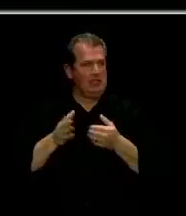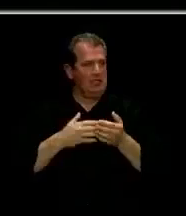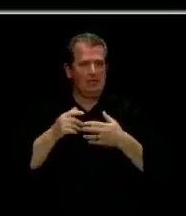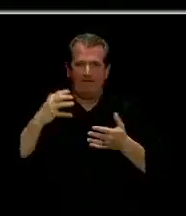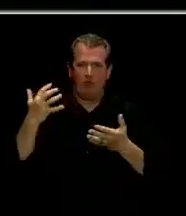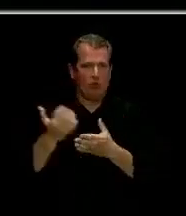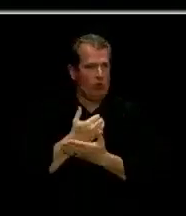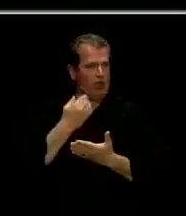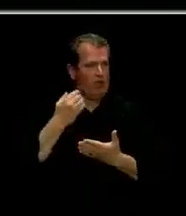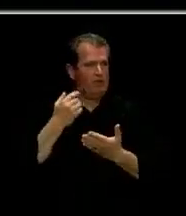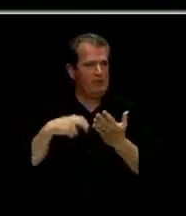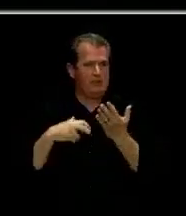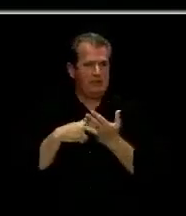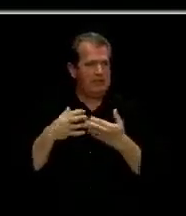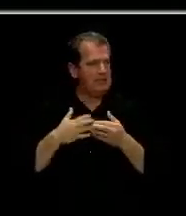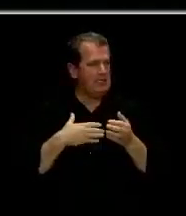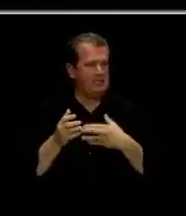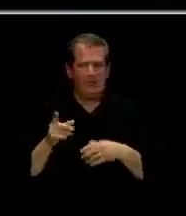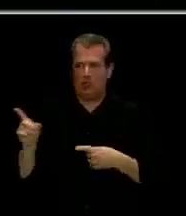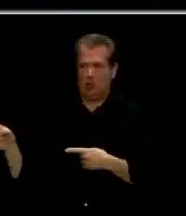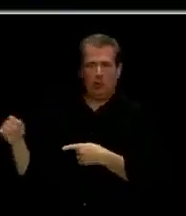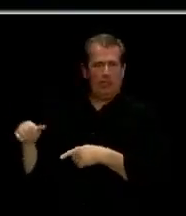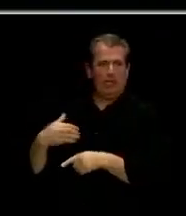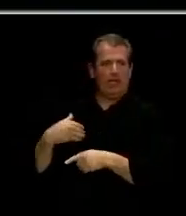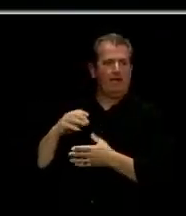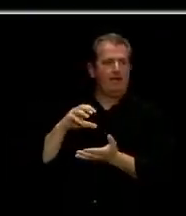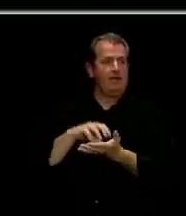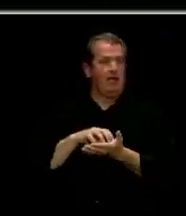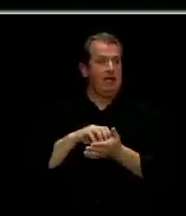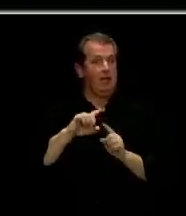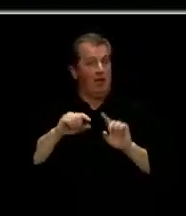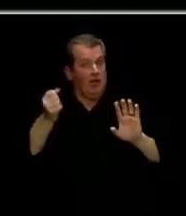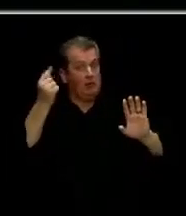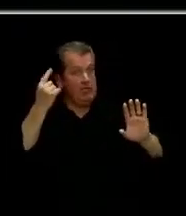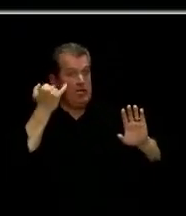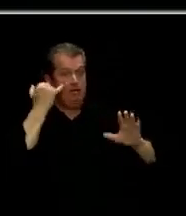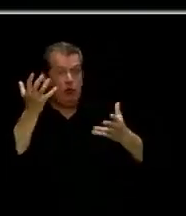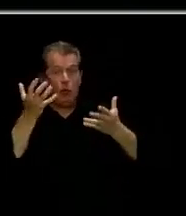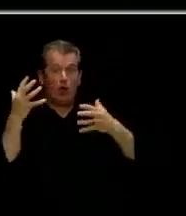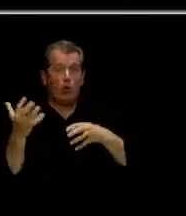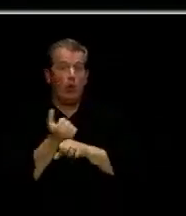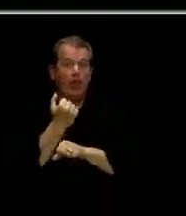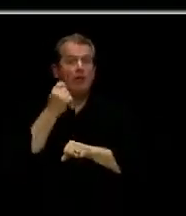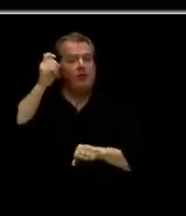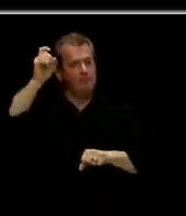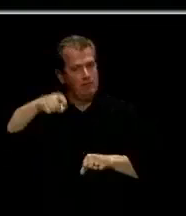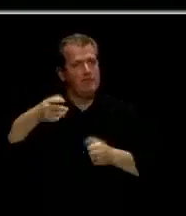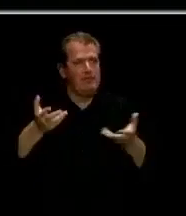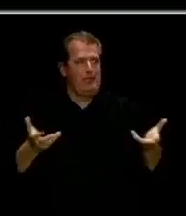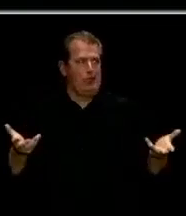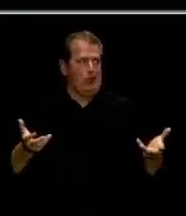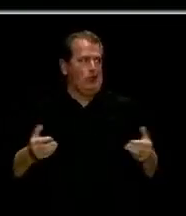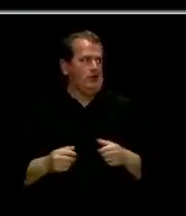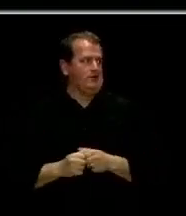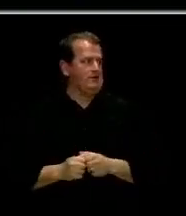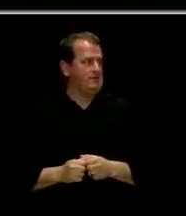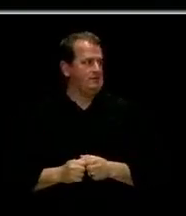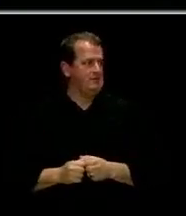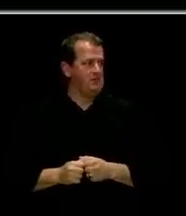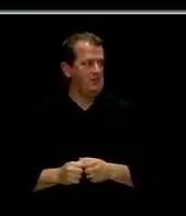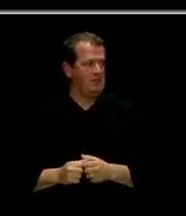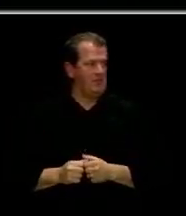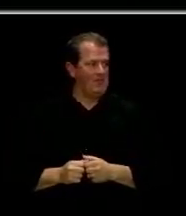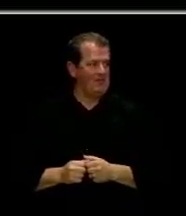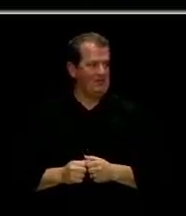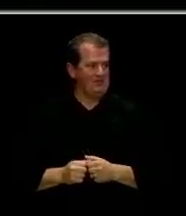or not, there's cake and cookies. You do have to be present to win this lottery ticket. These lottery prizes.